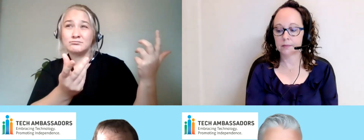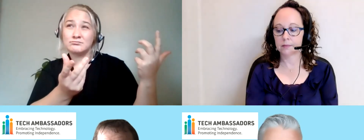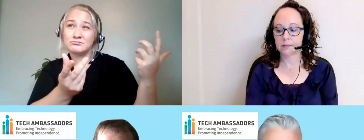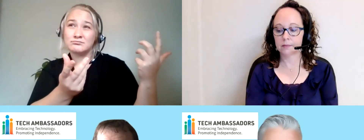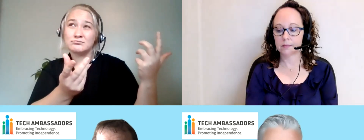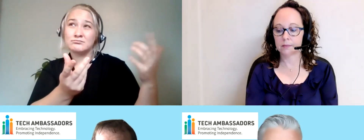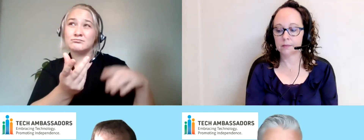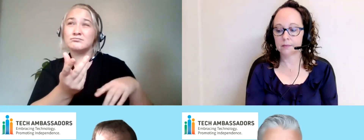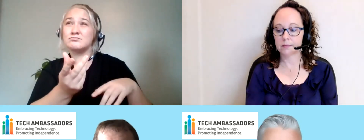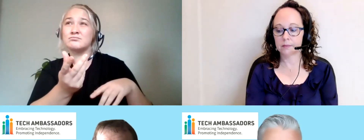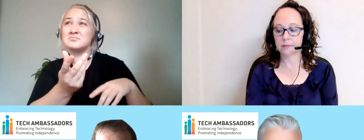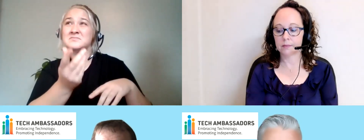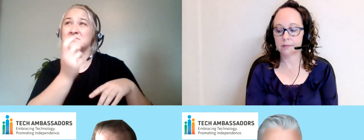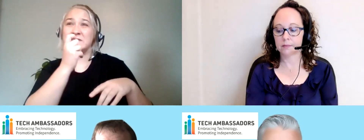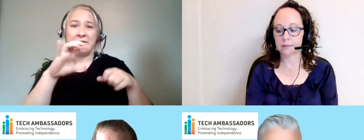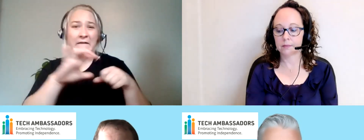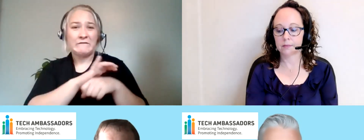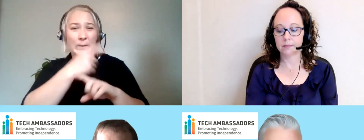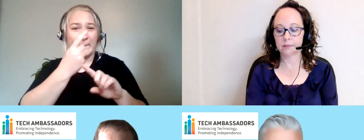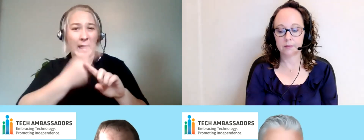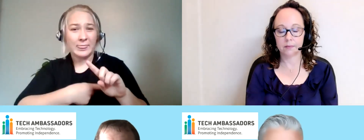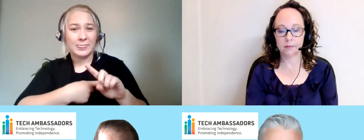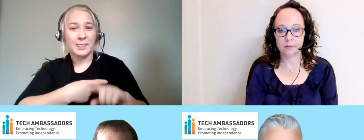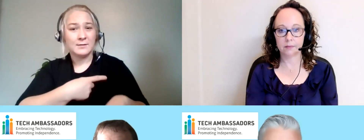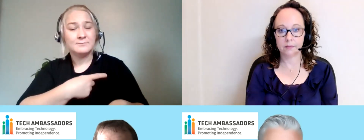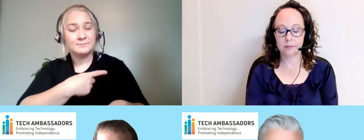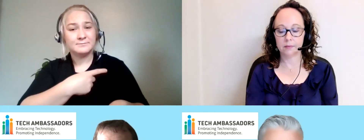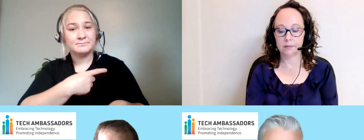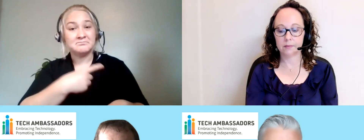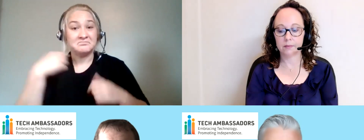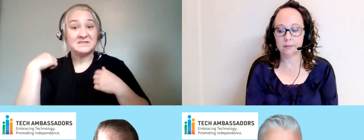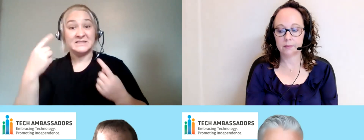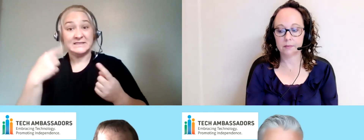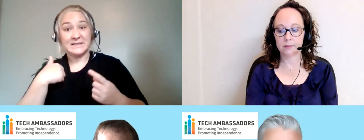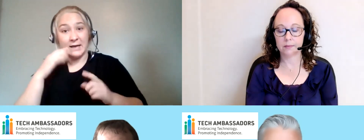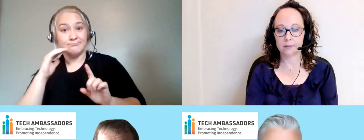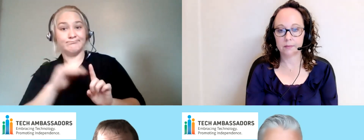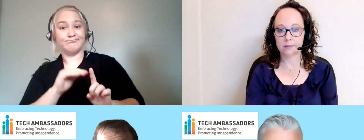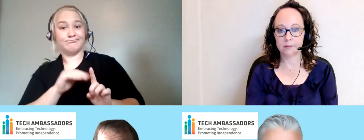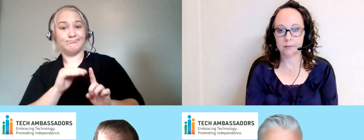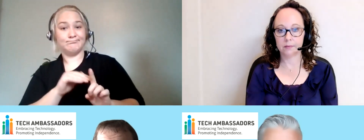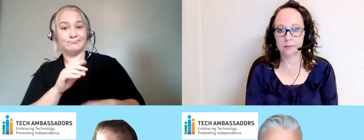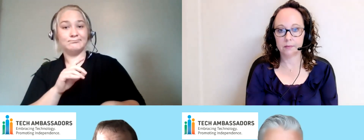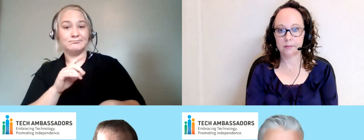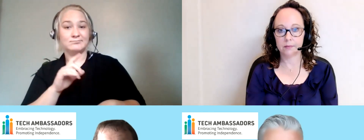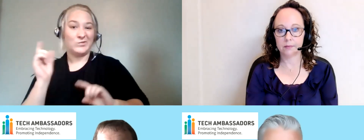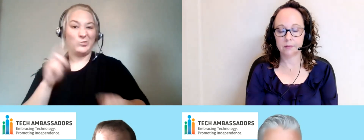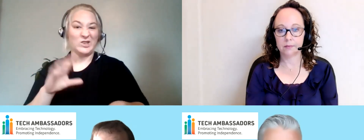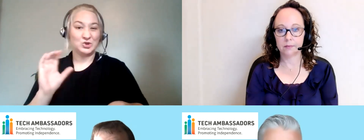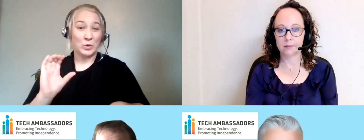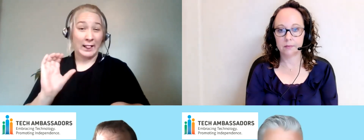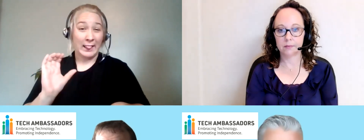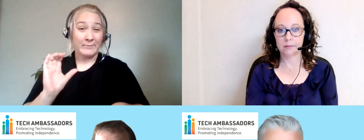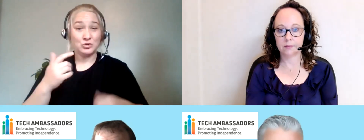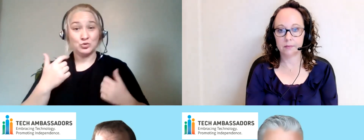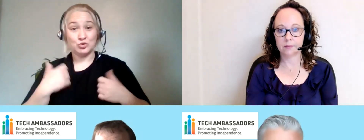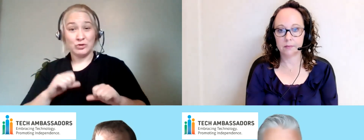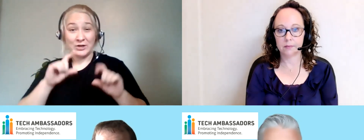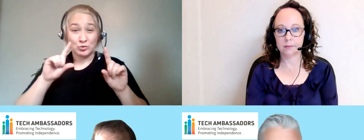not even a month since I had went to Columbus to try